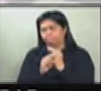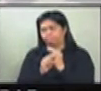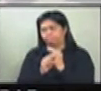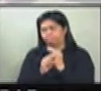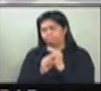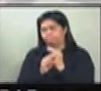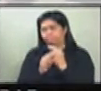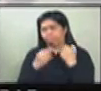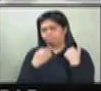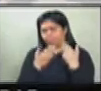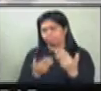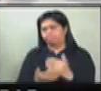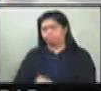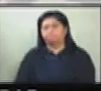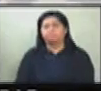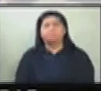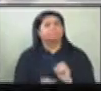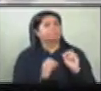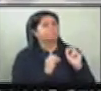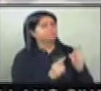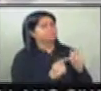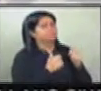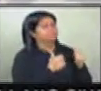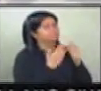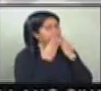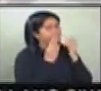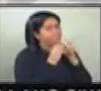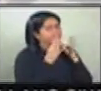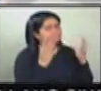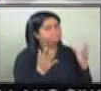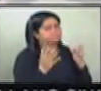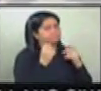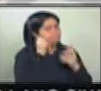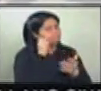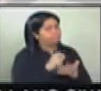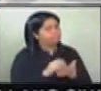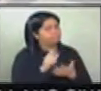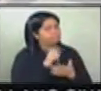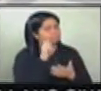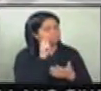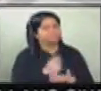ask us. Okay. Sige, maraming salamat, Secretary Teo.